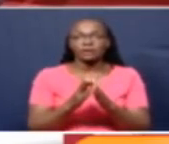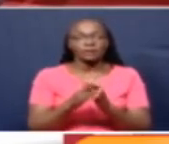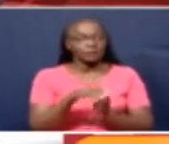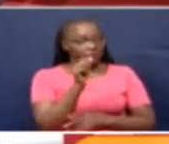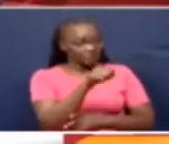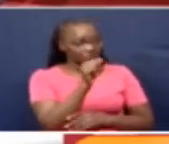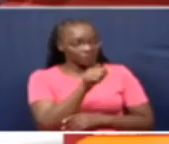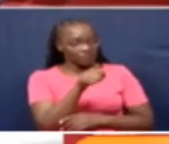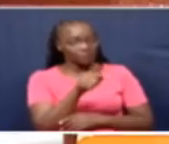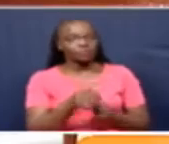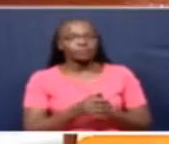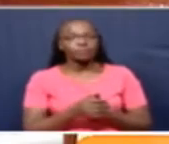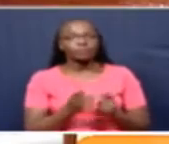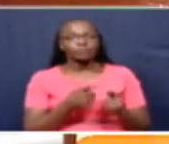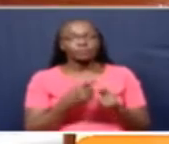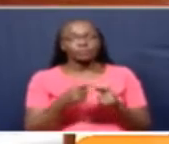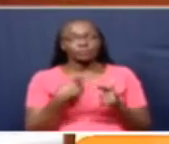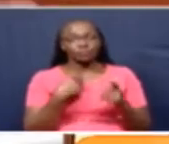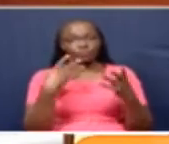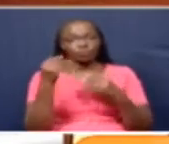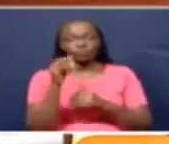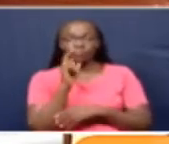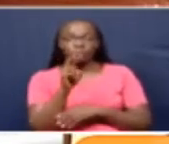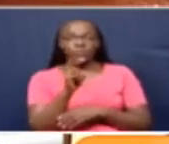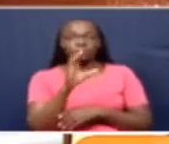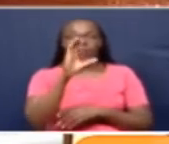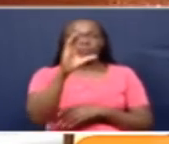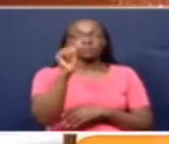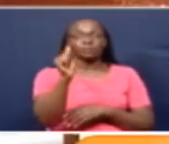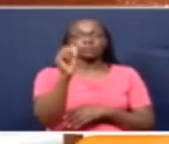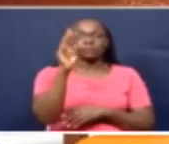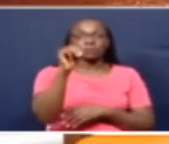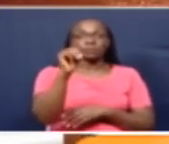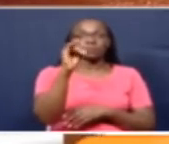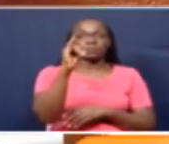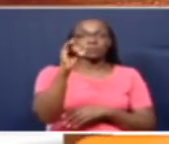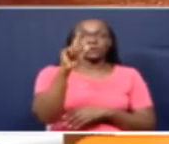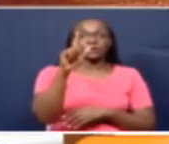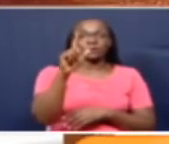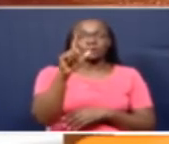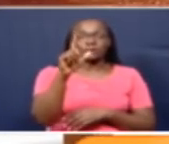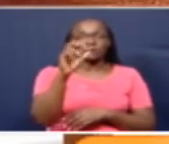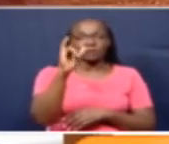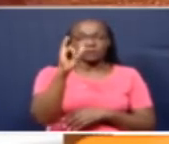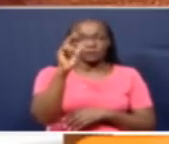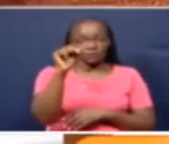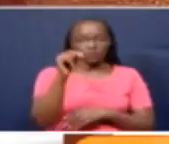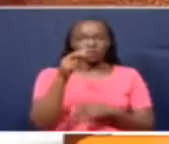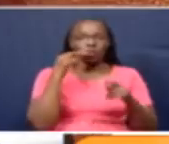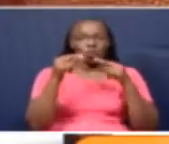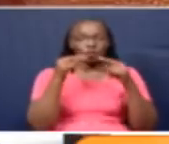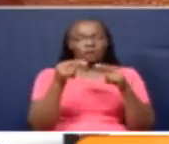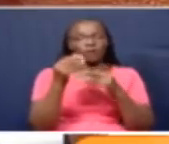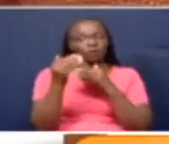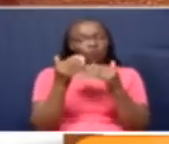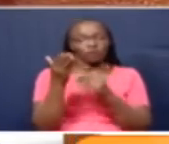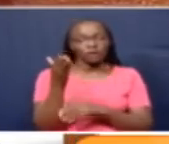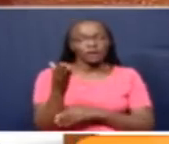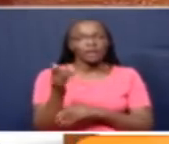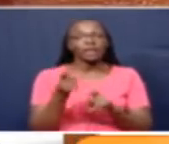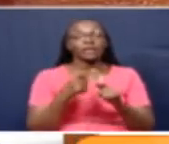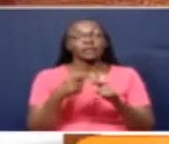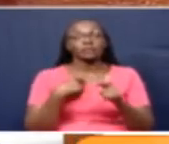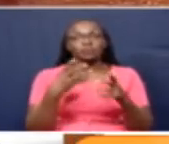Cumberland Place. Because Cumberland Hotel was next to that place. The Cumberland Hotel. So I go there. Yeah. And that's when I